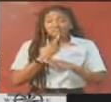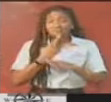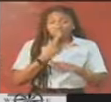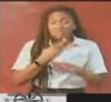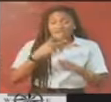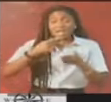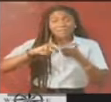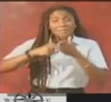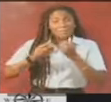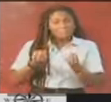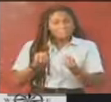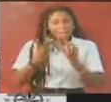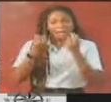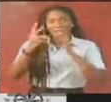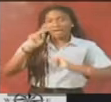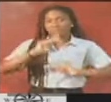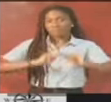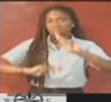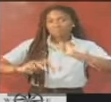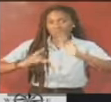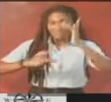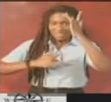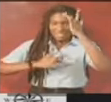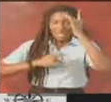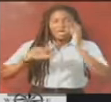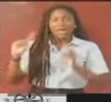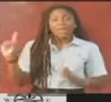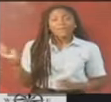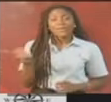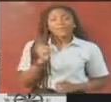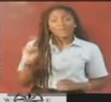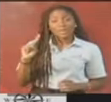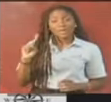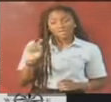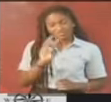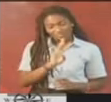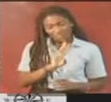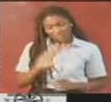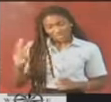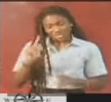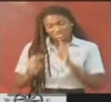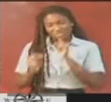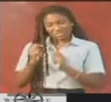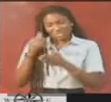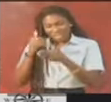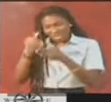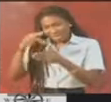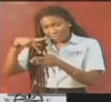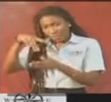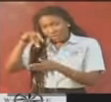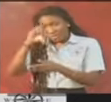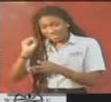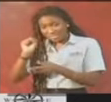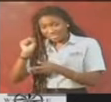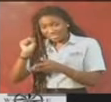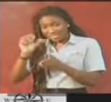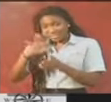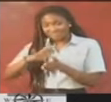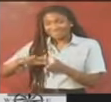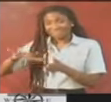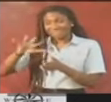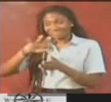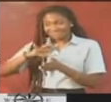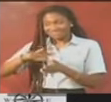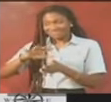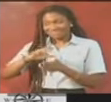the majority of those areas are in the St. George West to St. George East area, which of course is in alignment with